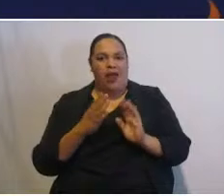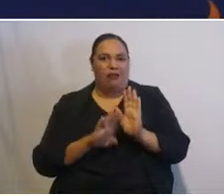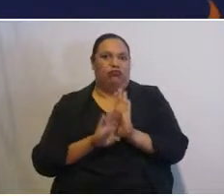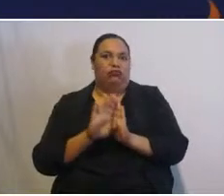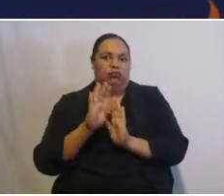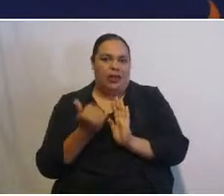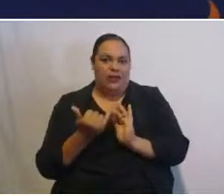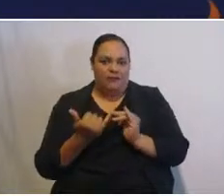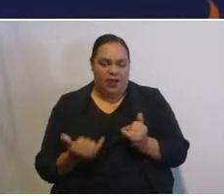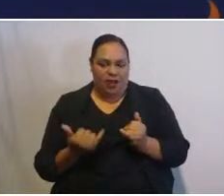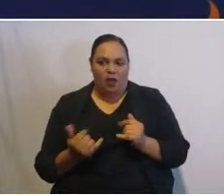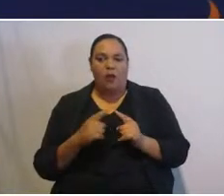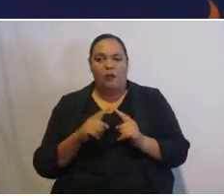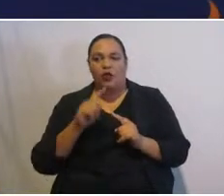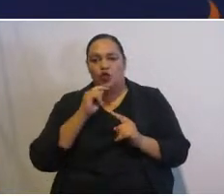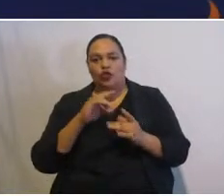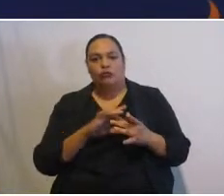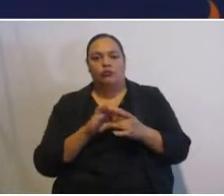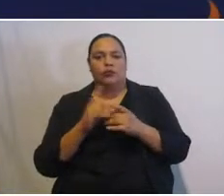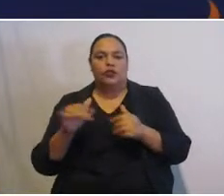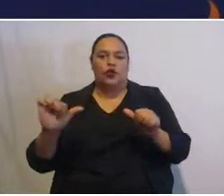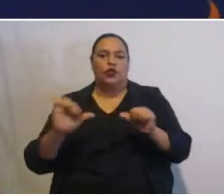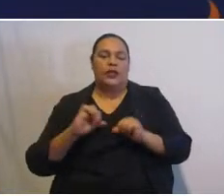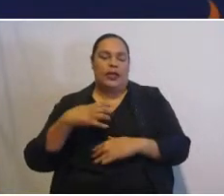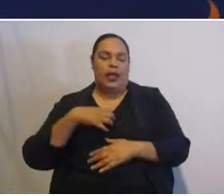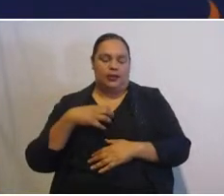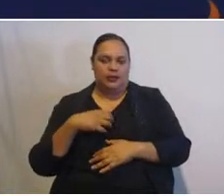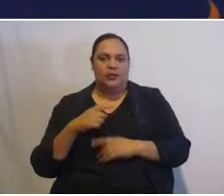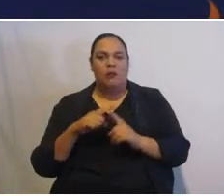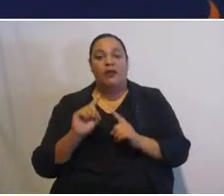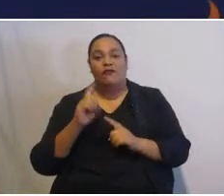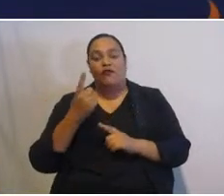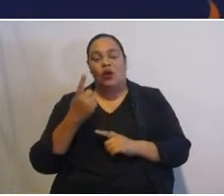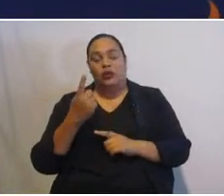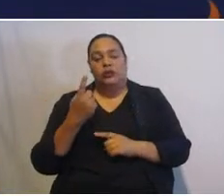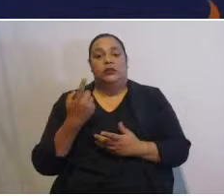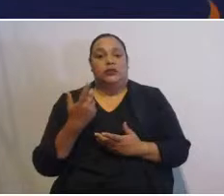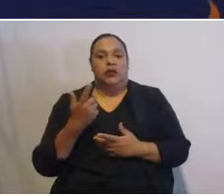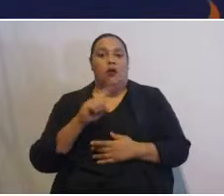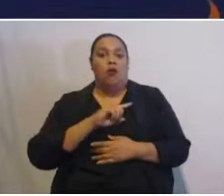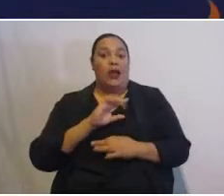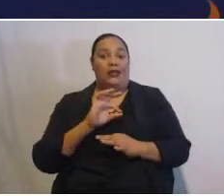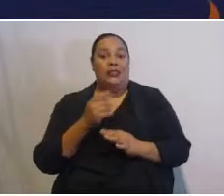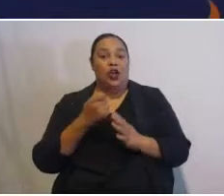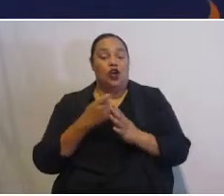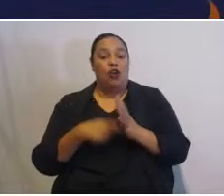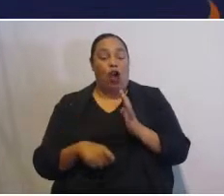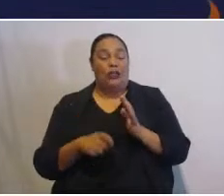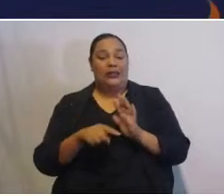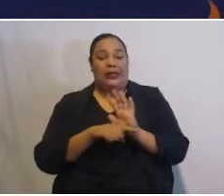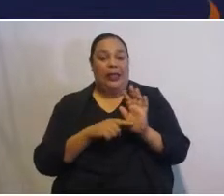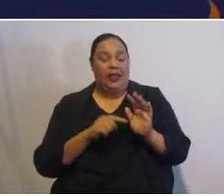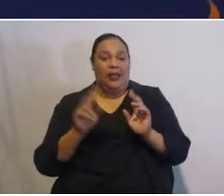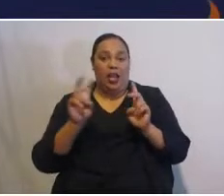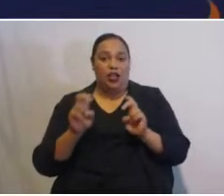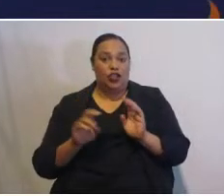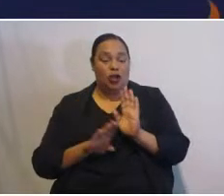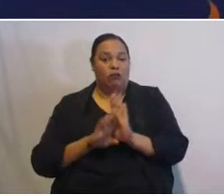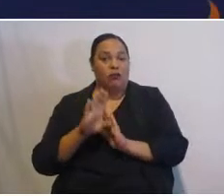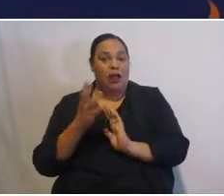rising and relative to the return on assets. I think, firstly, why the cost of debt in Eskom has been rising.